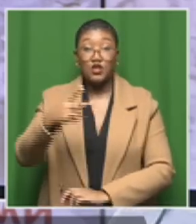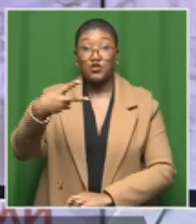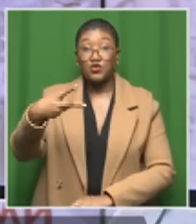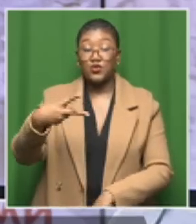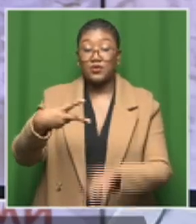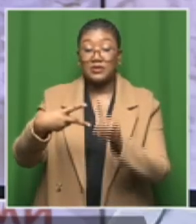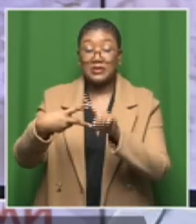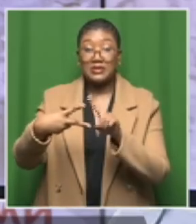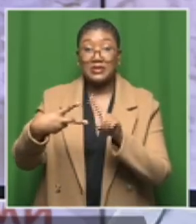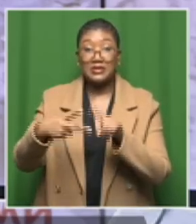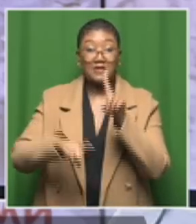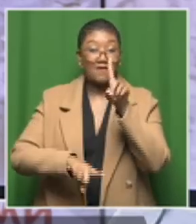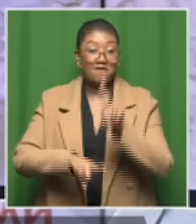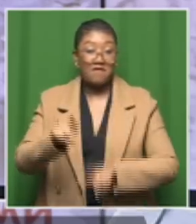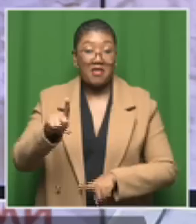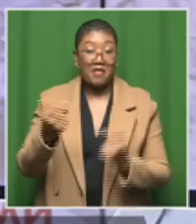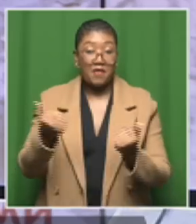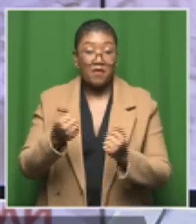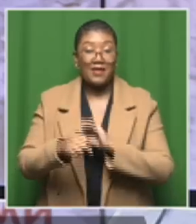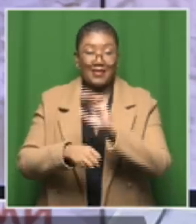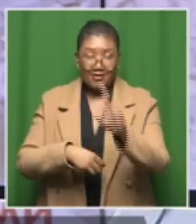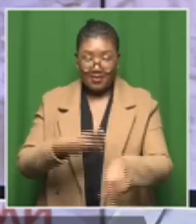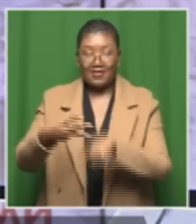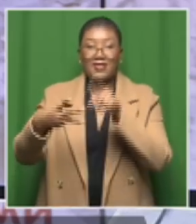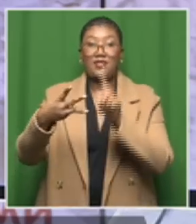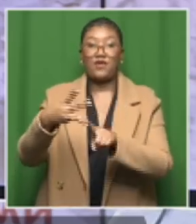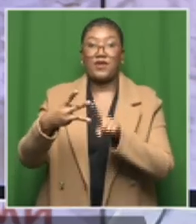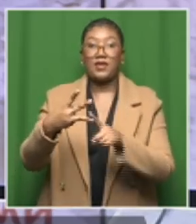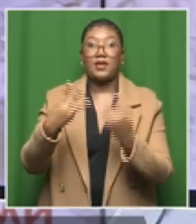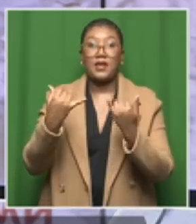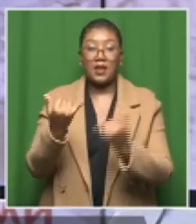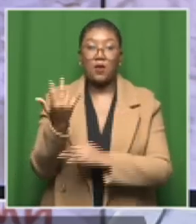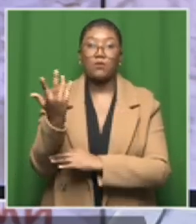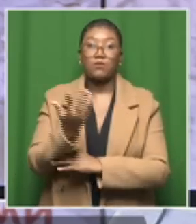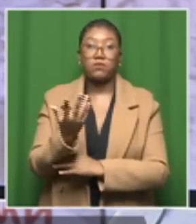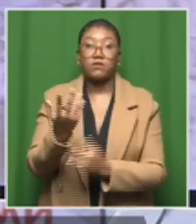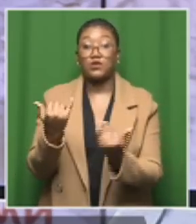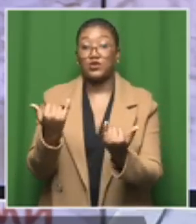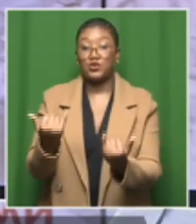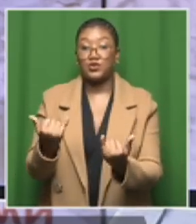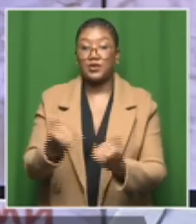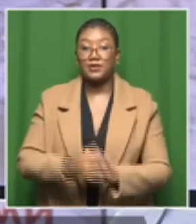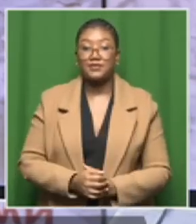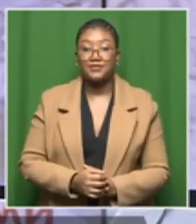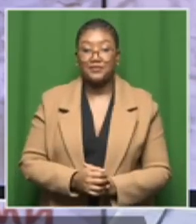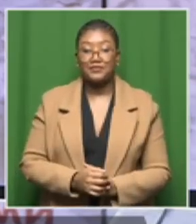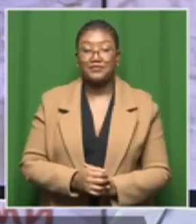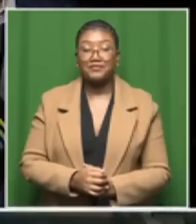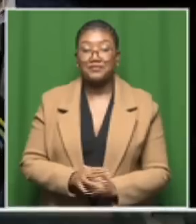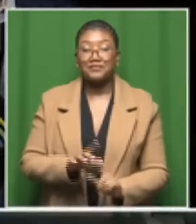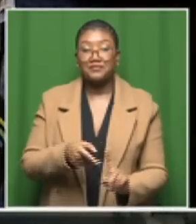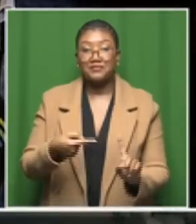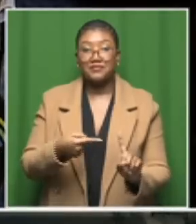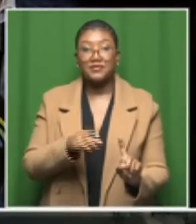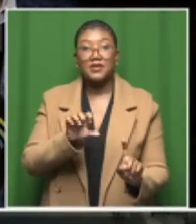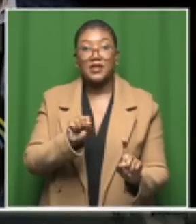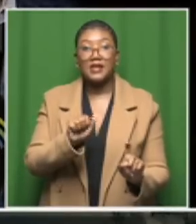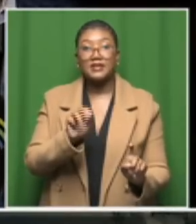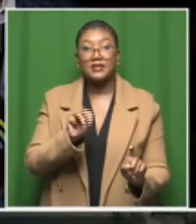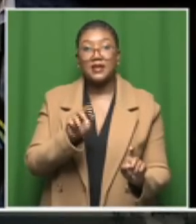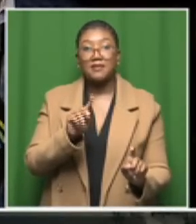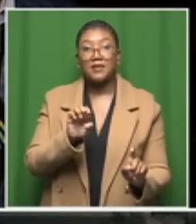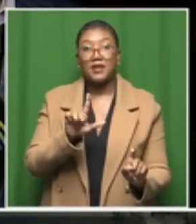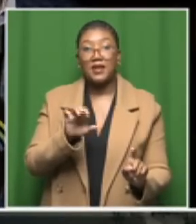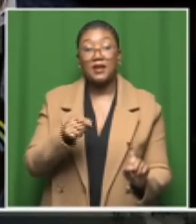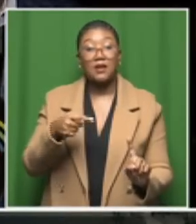starts and a mounting economic crisis. SABC News senior reporter Samkele Maseko is standing by to give us an update.